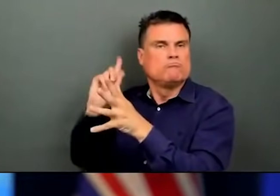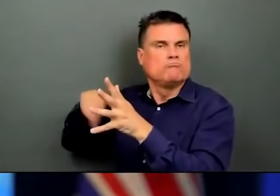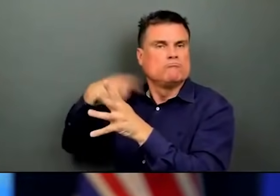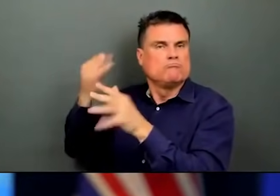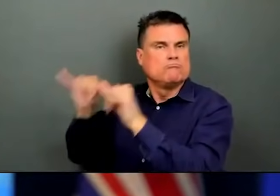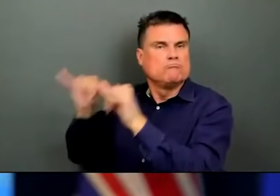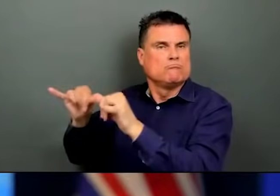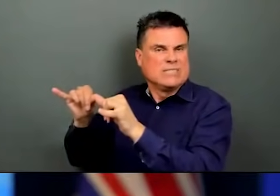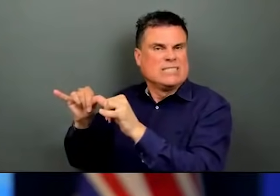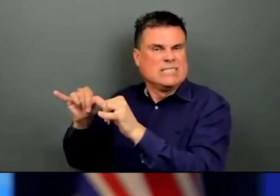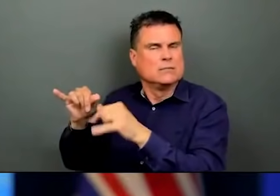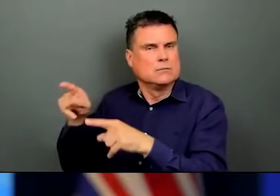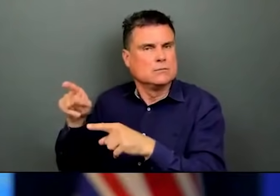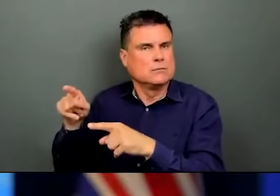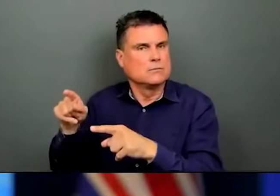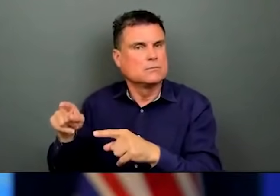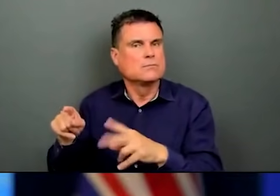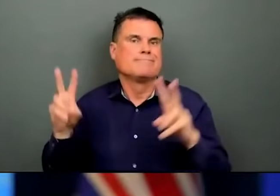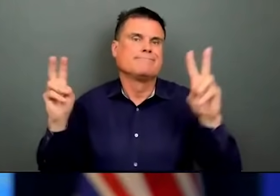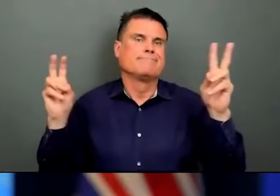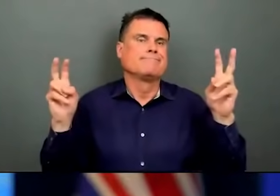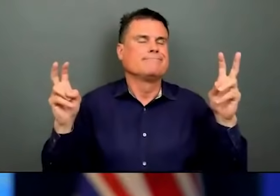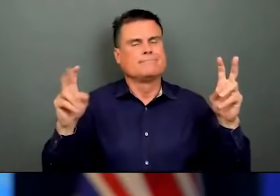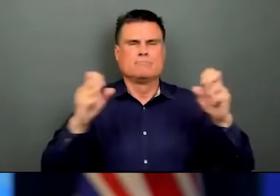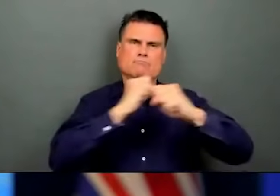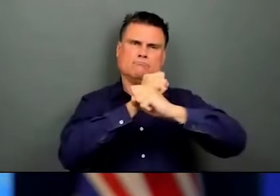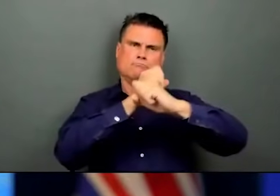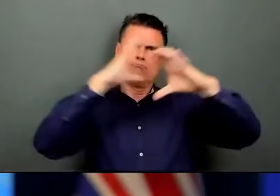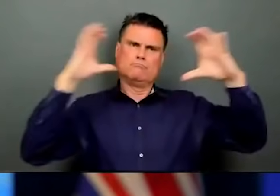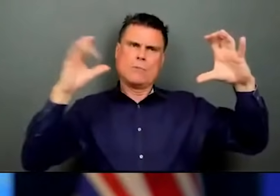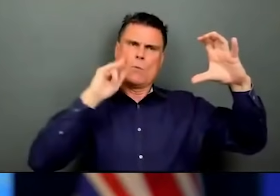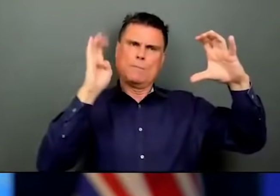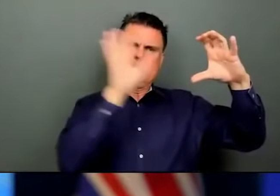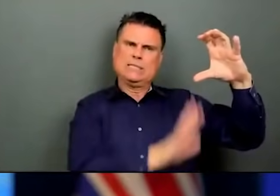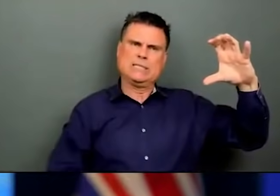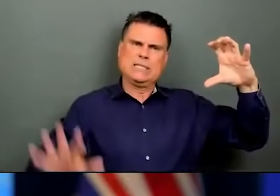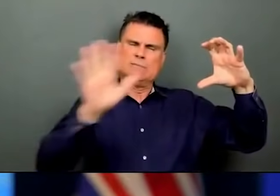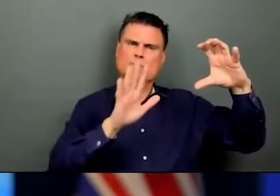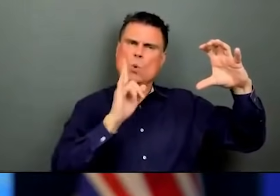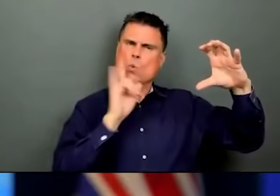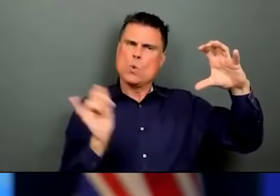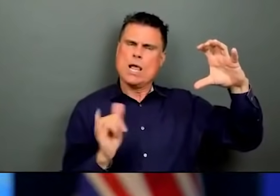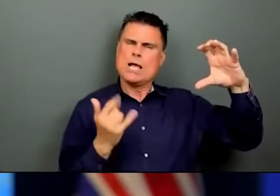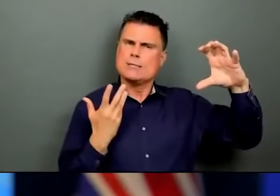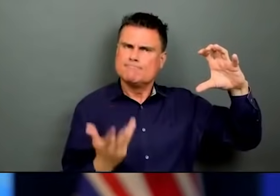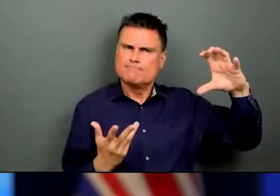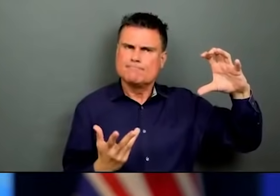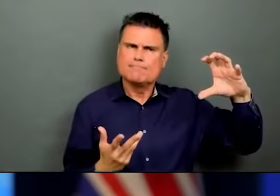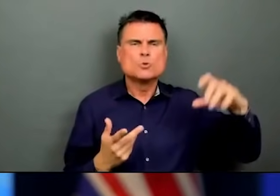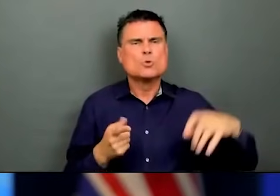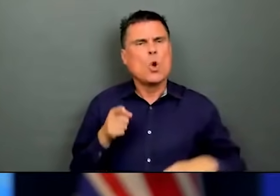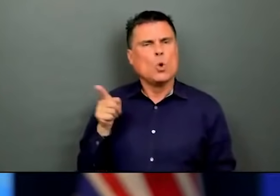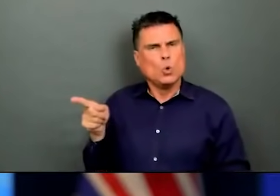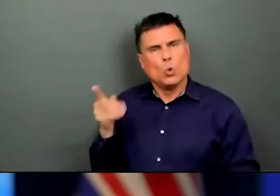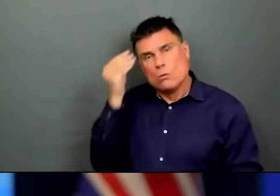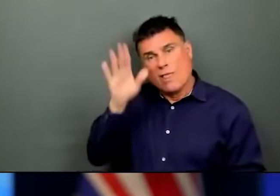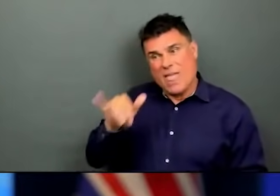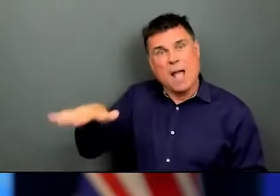this map and these two zones A and B and the kind of areas that you've laid out? Well, I listened